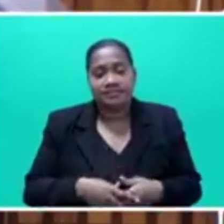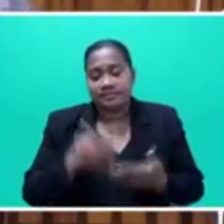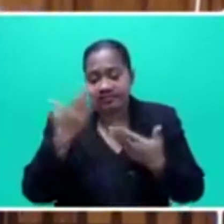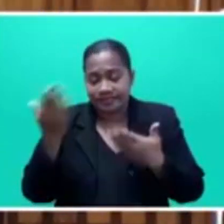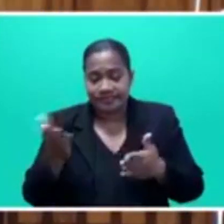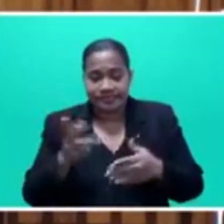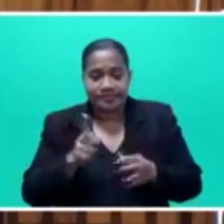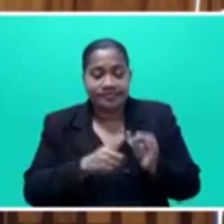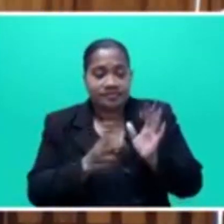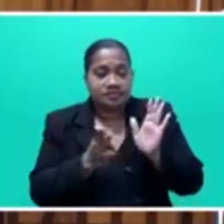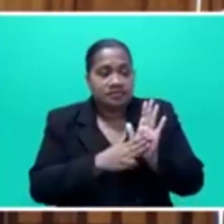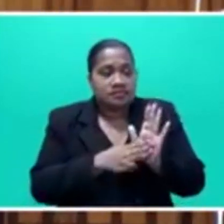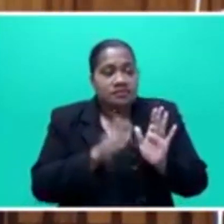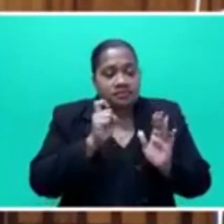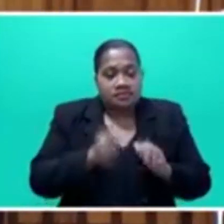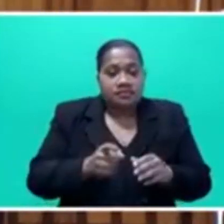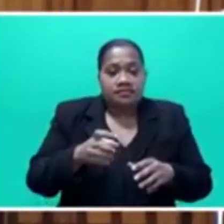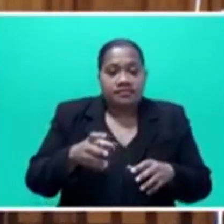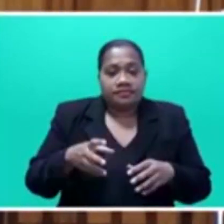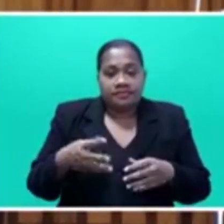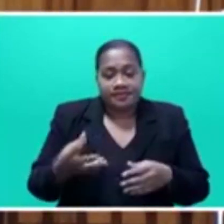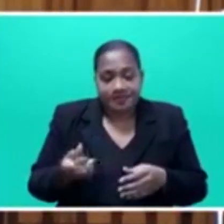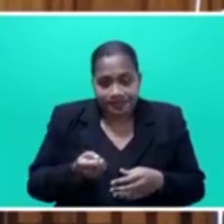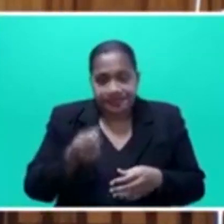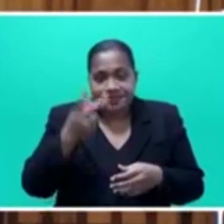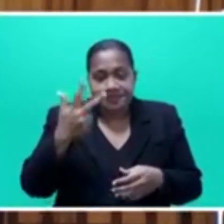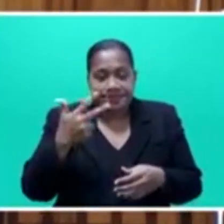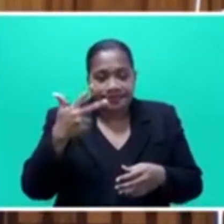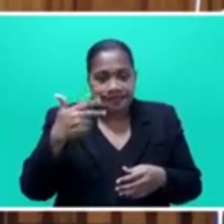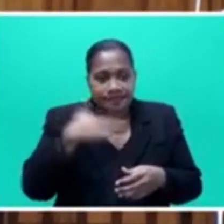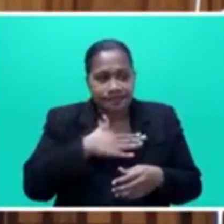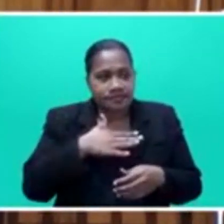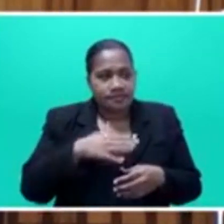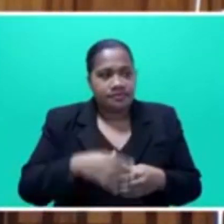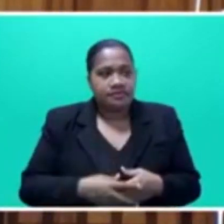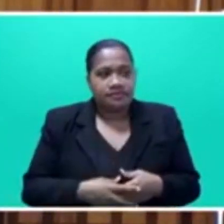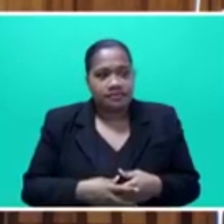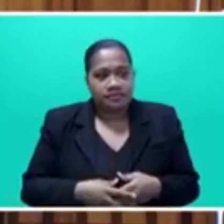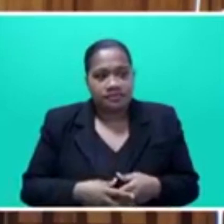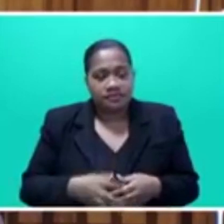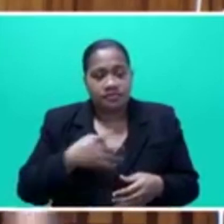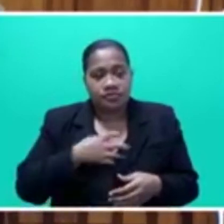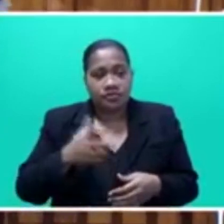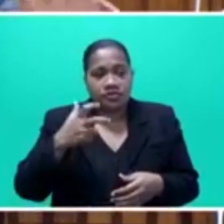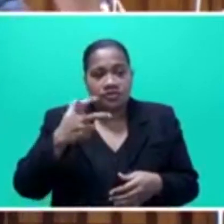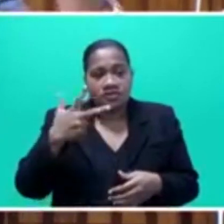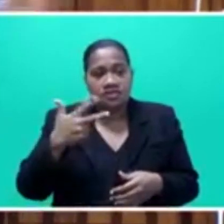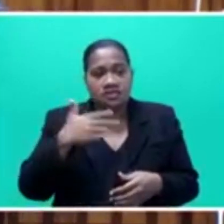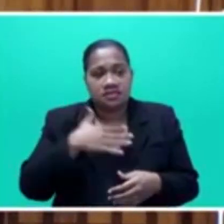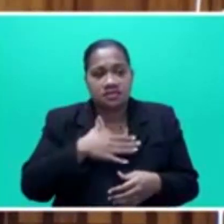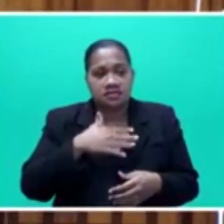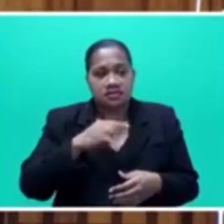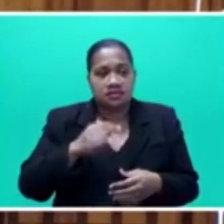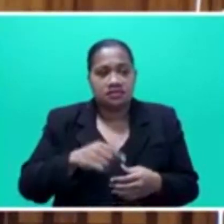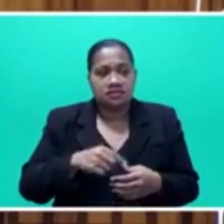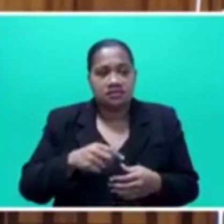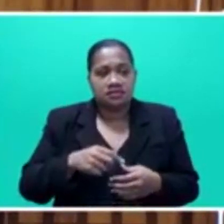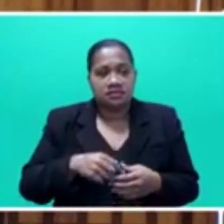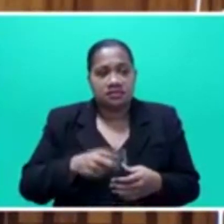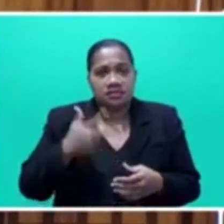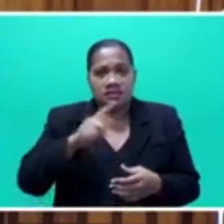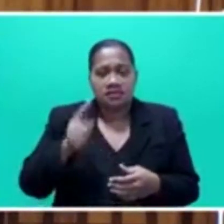Minister, if you earn $8,400 a year, more than that, you pay tax. We made it $8,800 the following